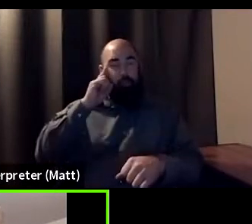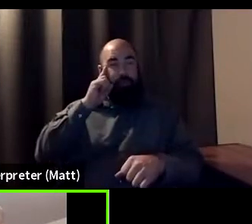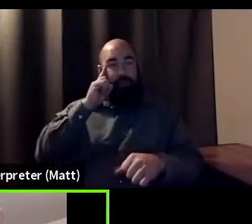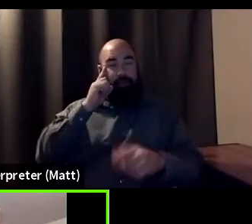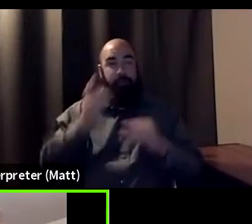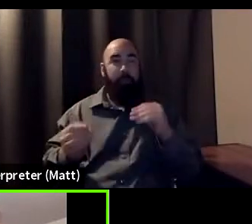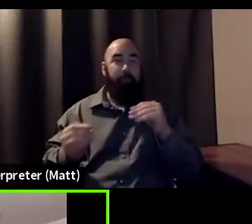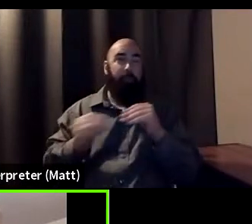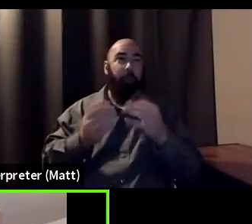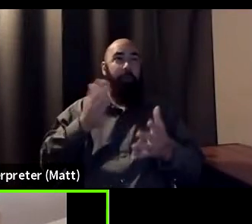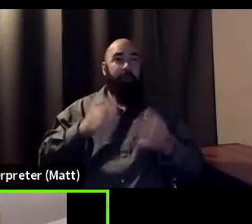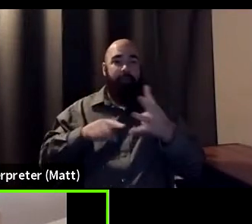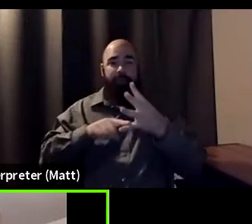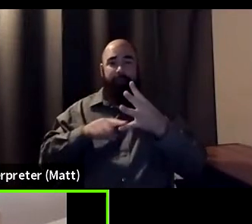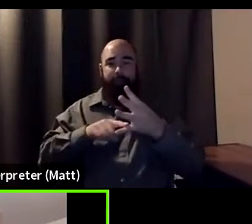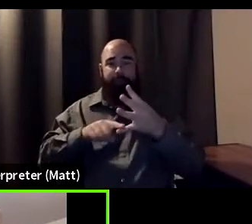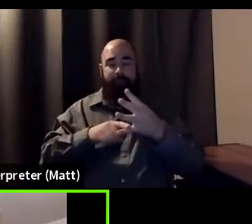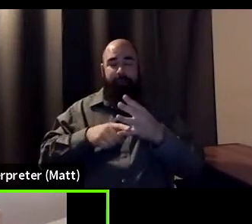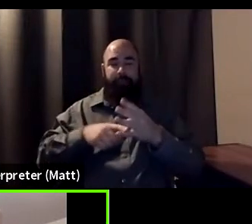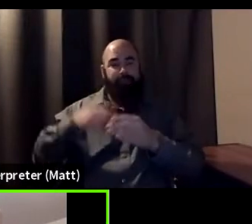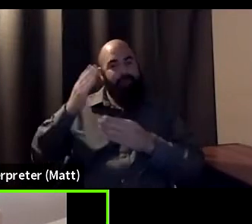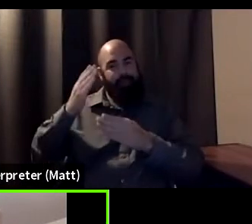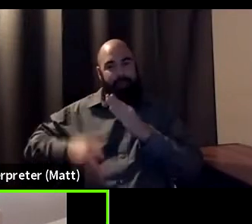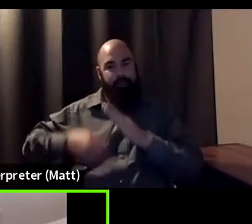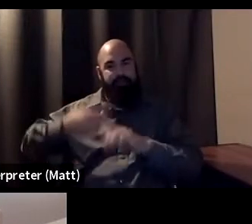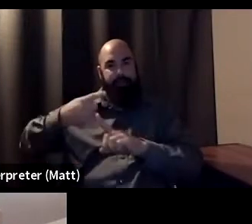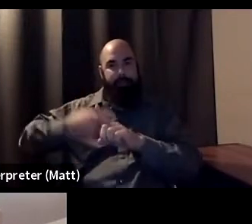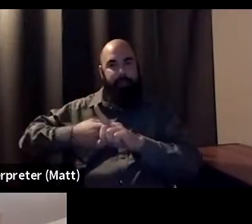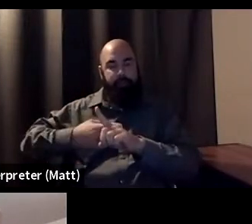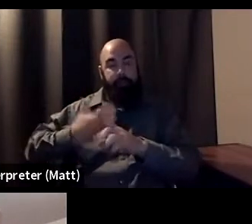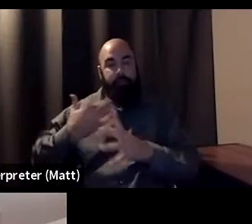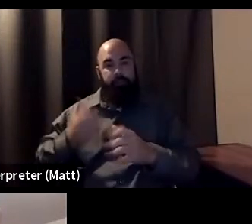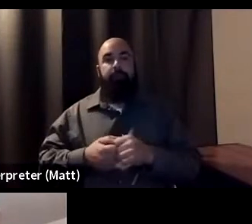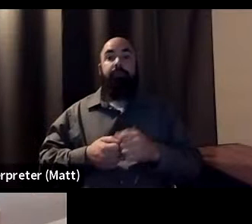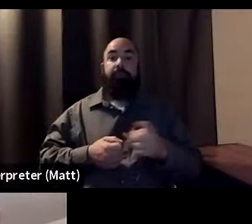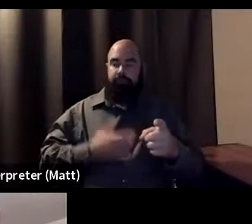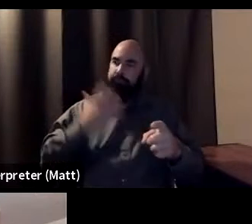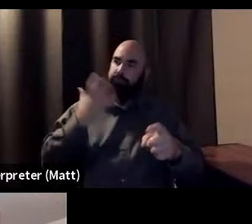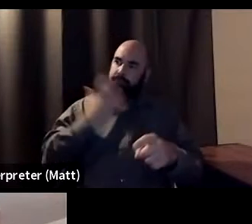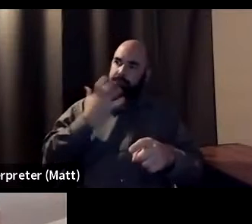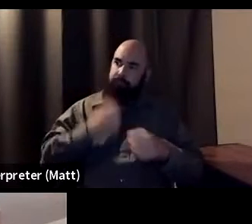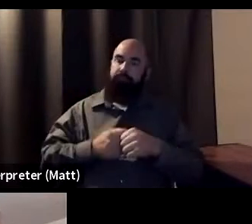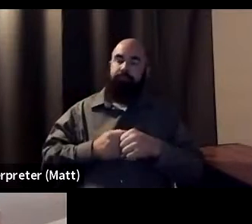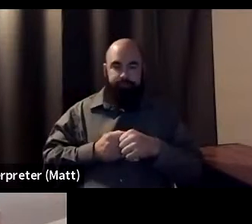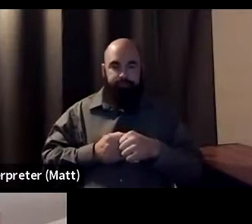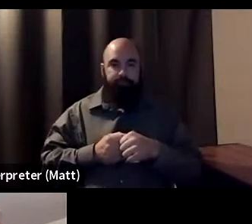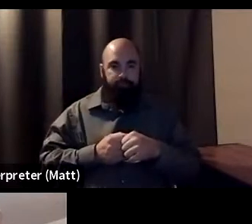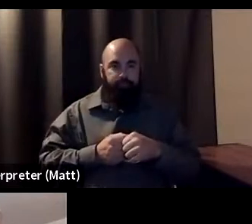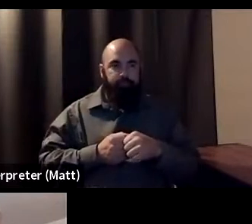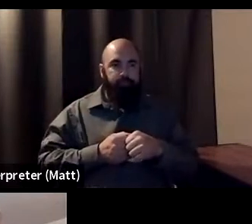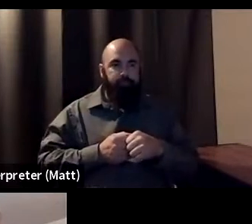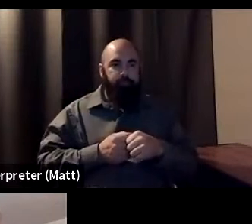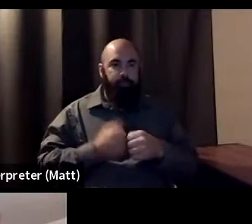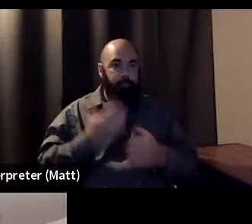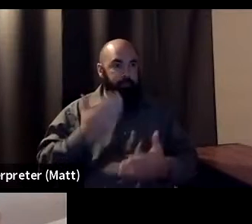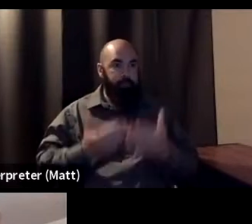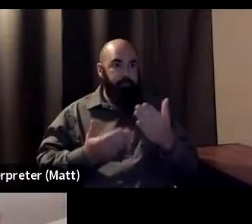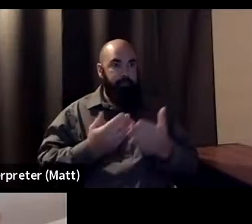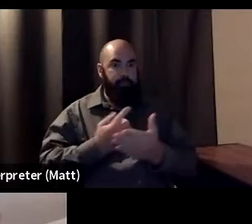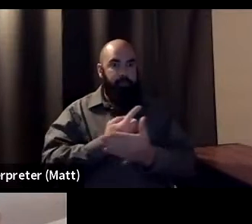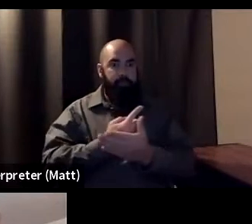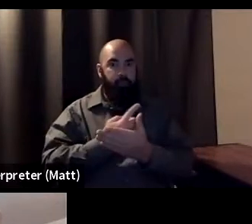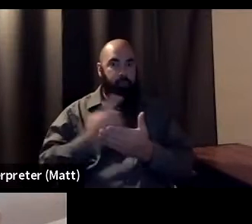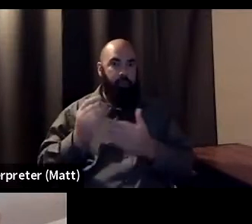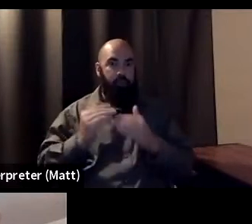month. Okay. Well, that's pretty remarkable. I think you might have had a week's notice, perhaps